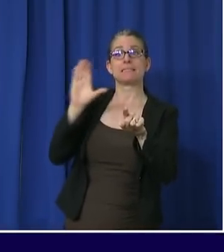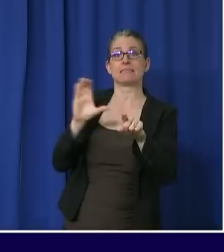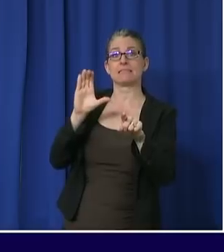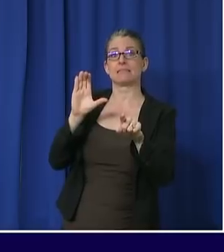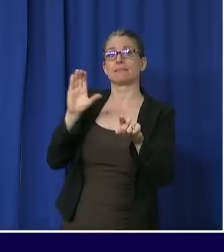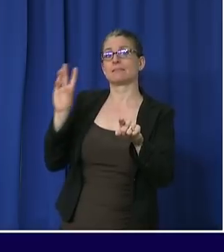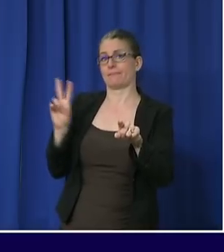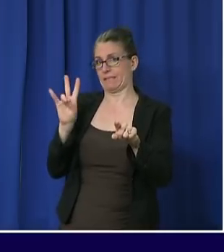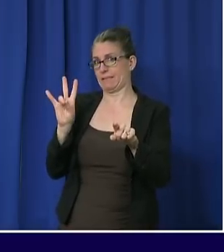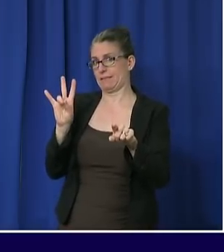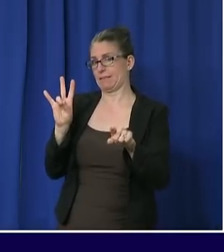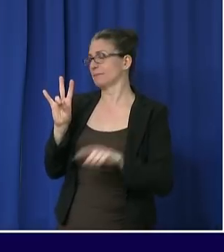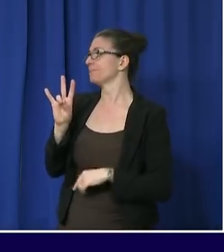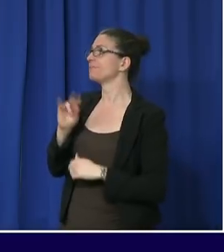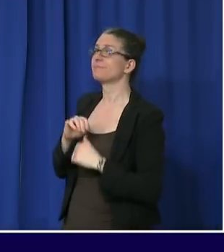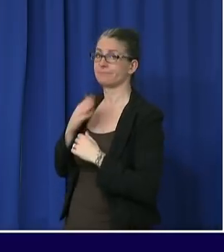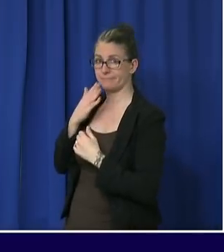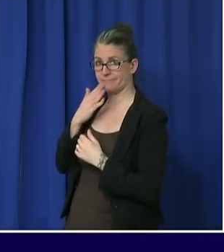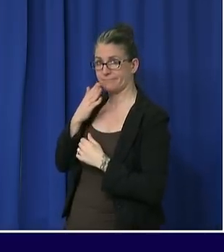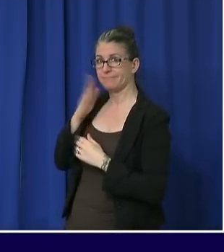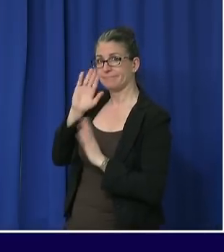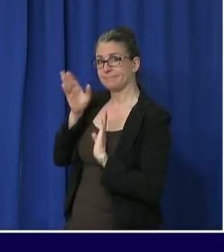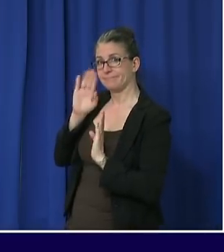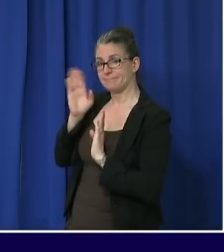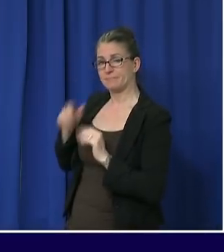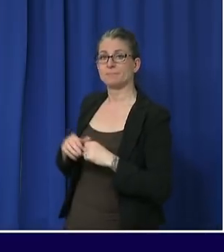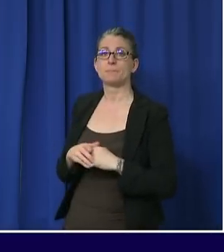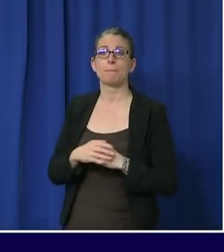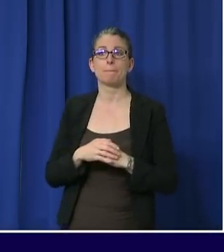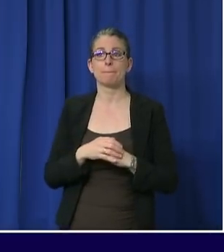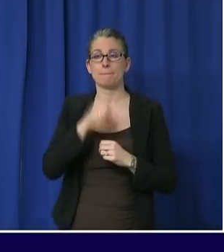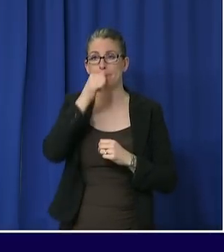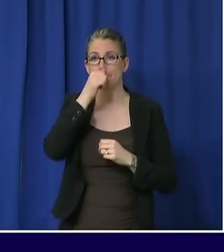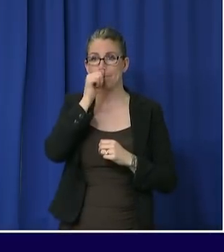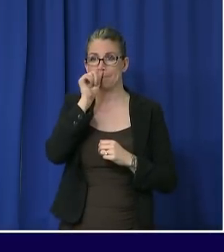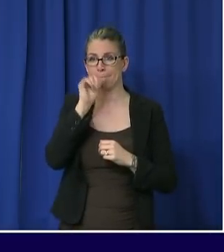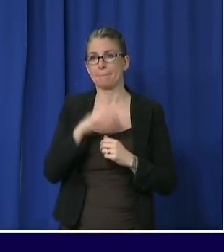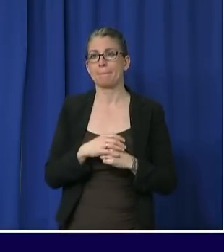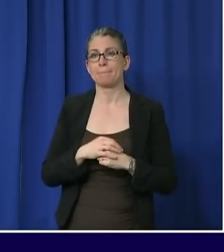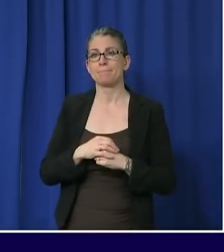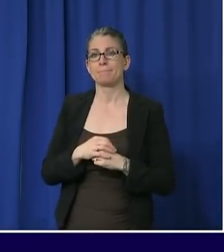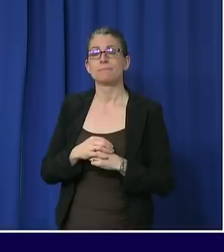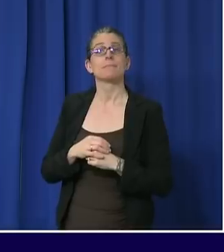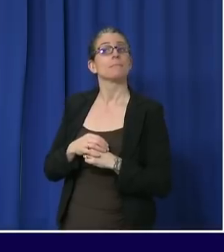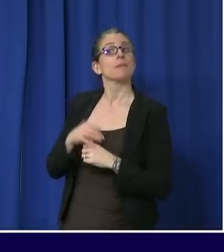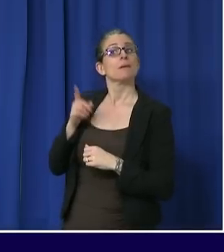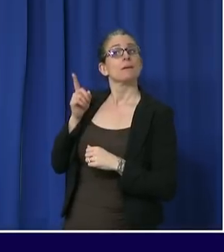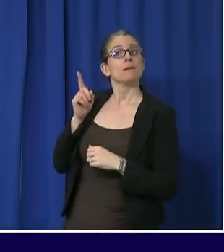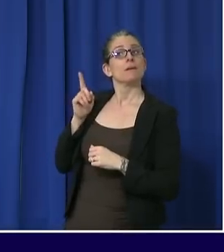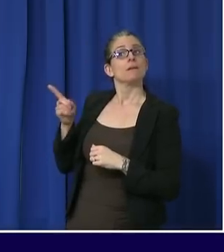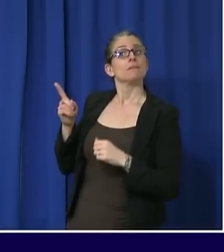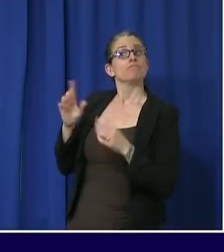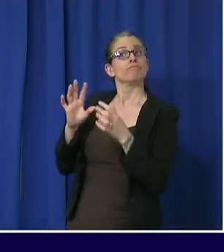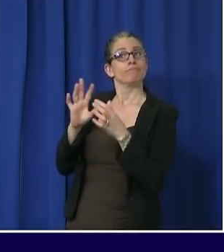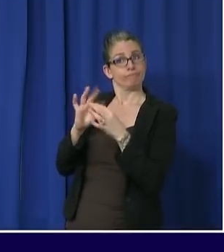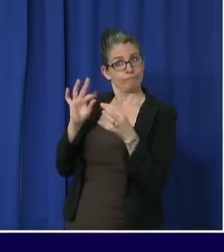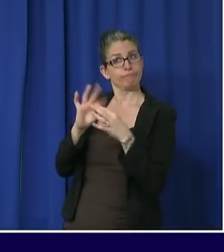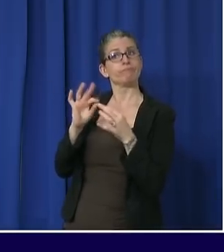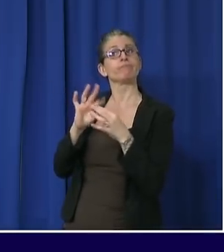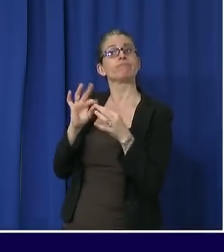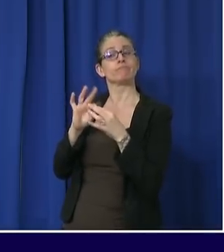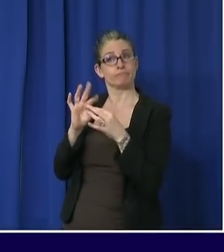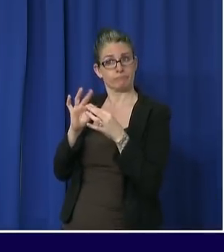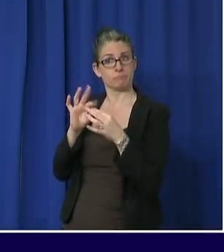Good afternoon, Dr. Shah. Thank you for taking my question. It talks about, you mentioned several times about a surge in cases and so forth,